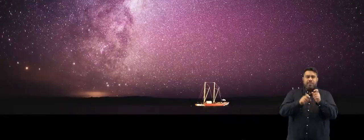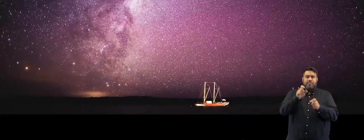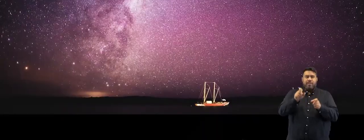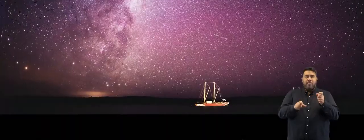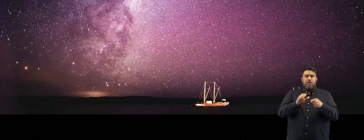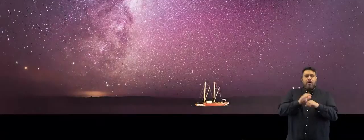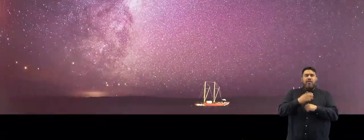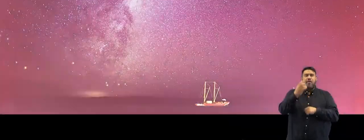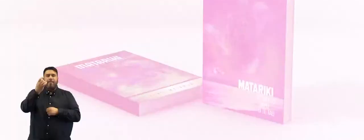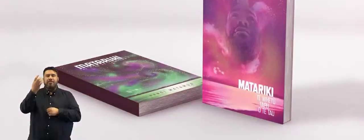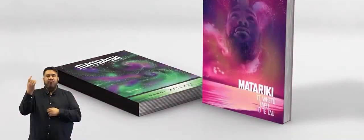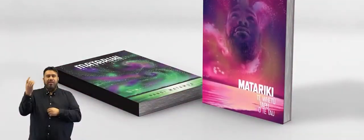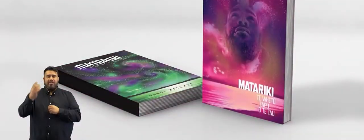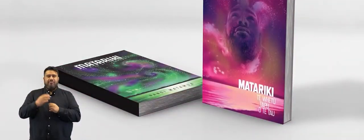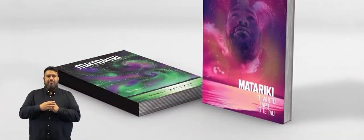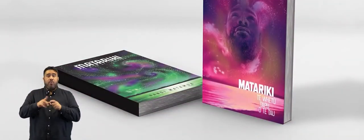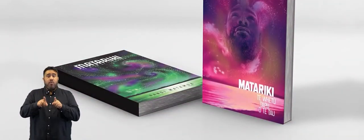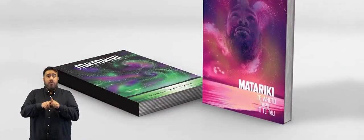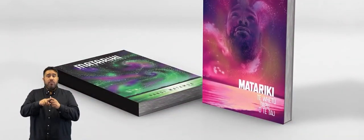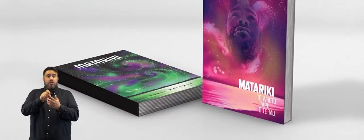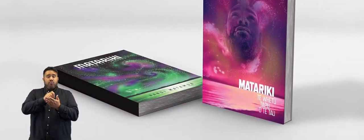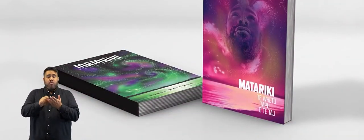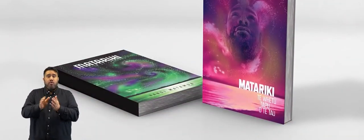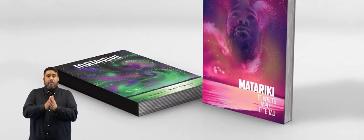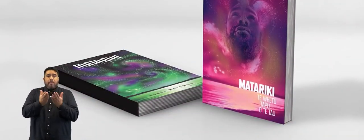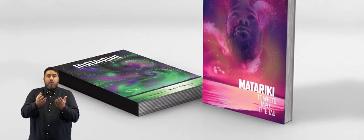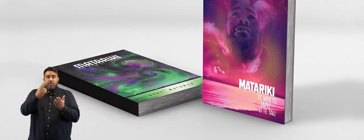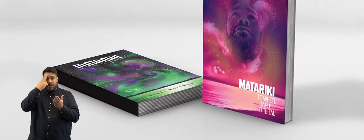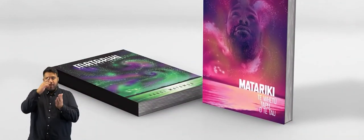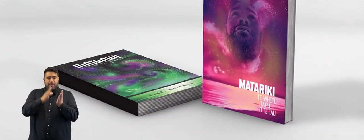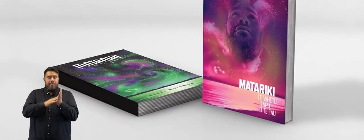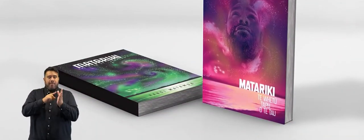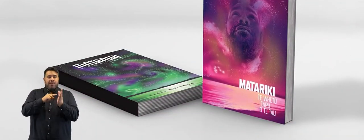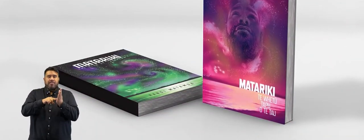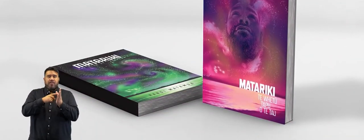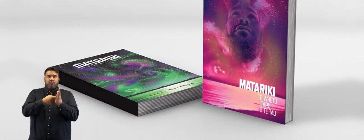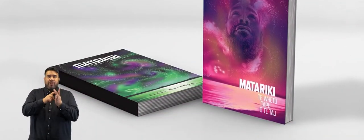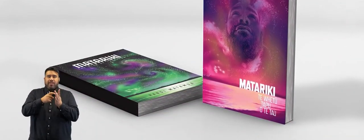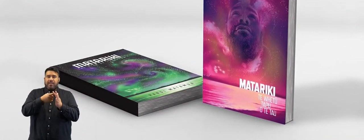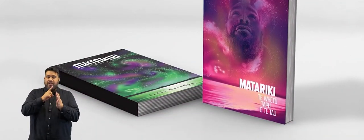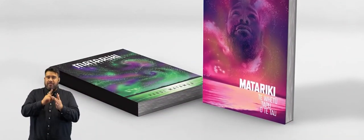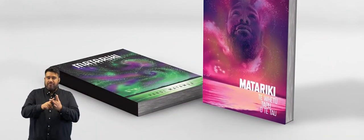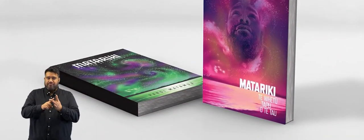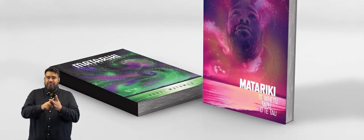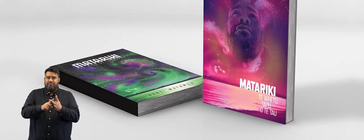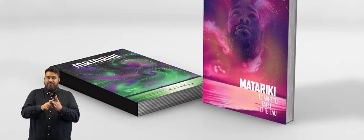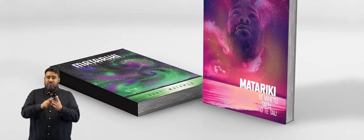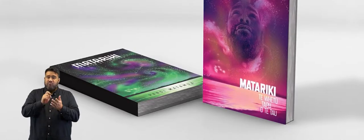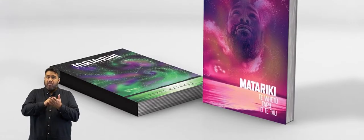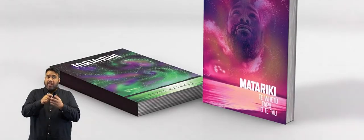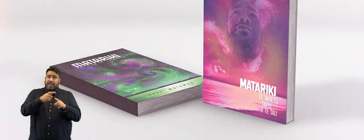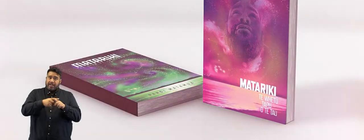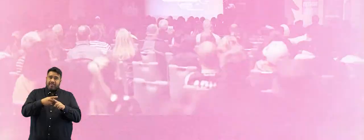is the author of the best-selling book, Matariki, the Star of the Year, written in both English and Te Reo, and travels